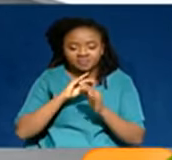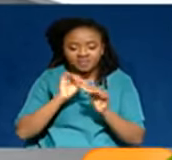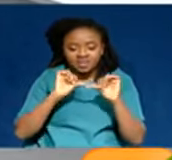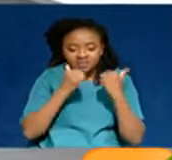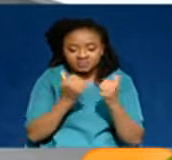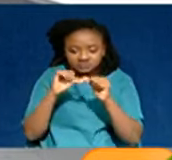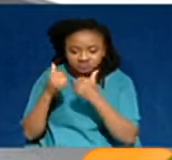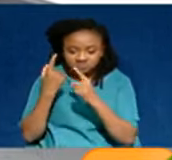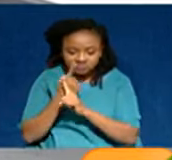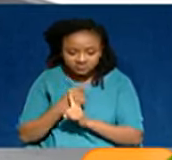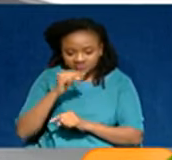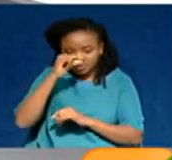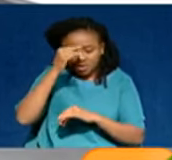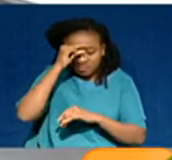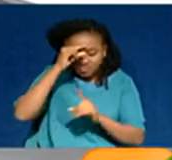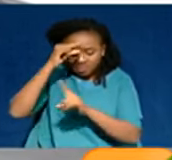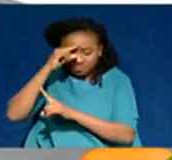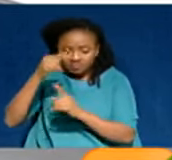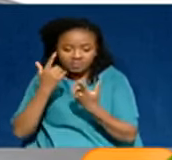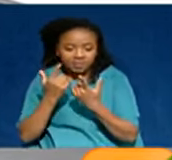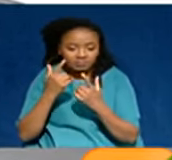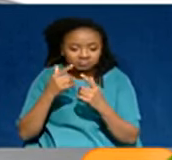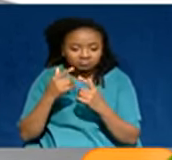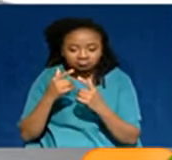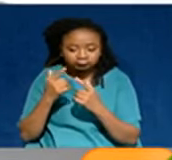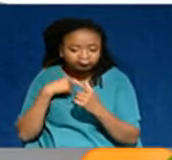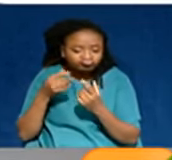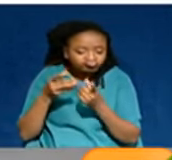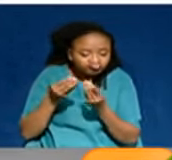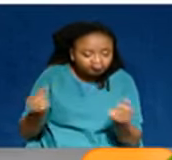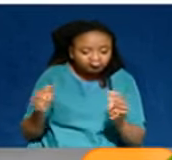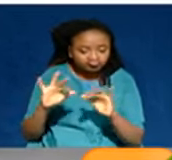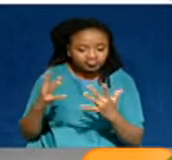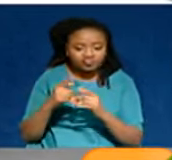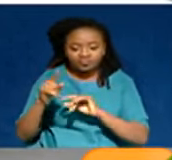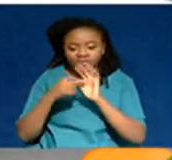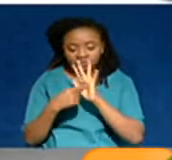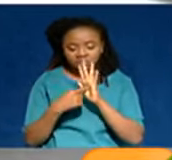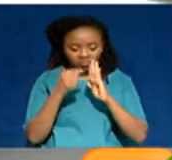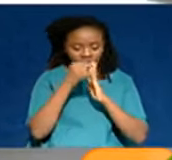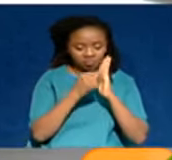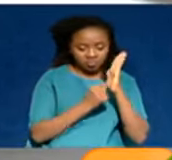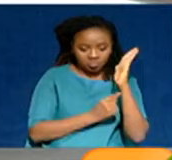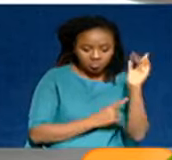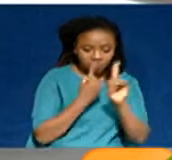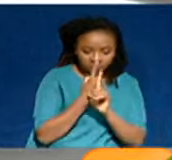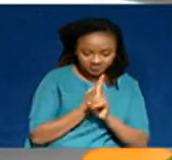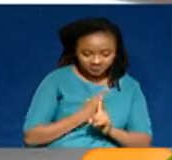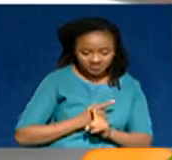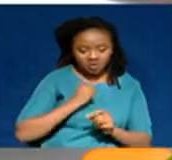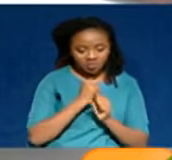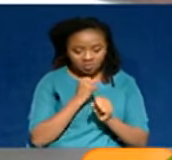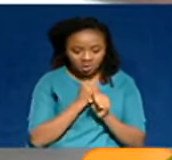strategy of how do you deal with, yeah. On one hand, you're going to deal with measures that are going to reduce the accidents, yeah. Including what is the role of the Ministry